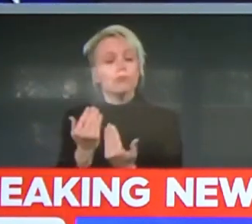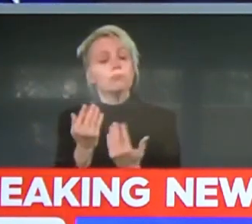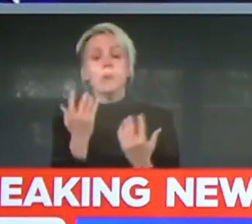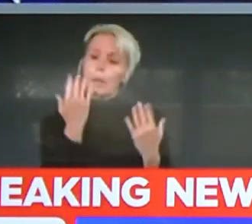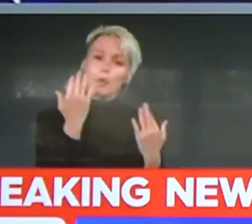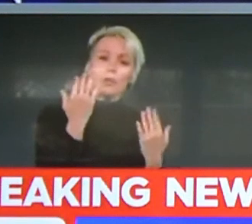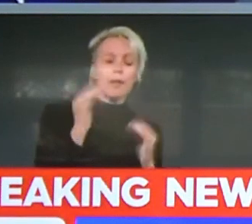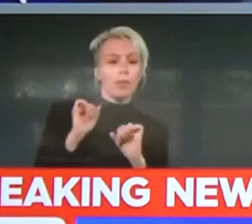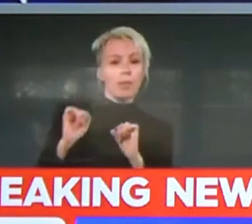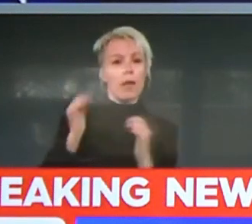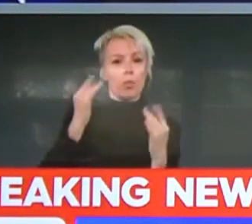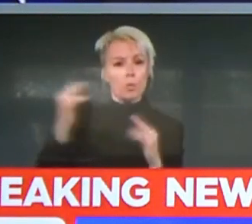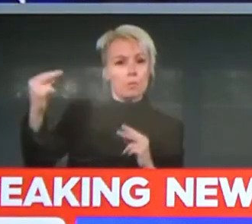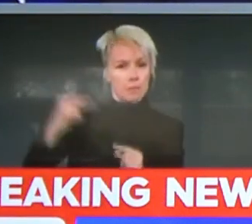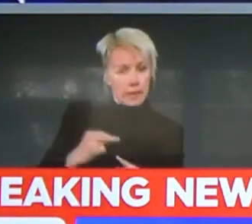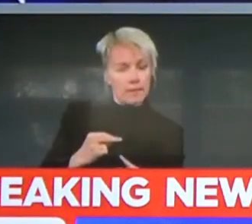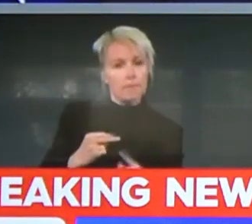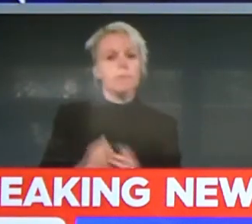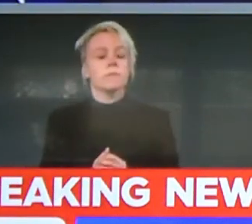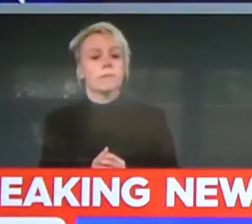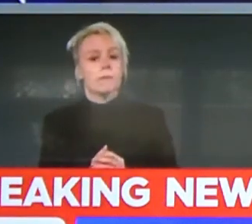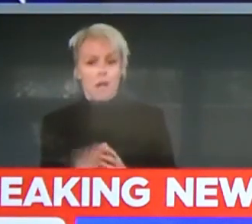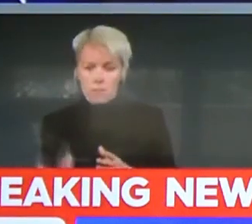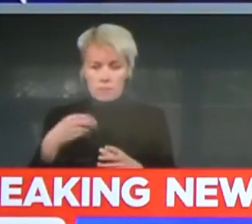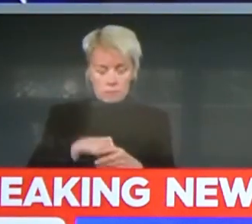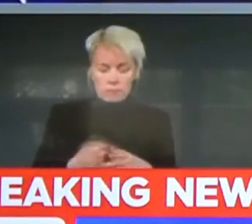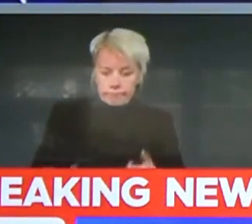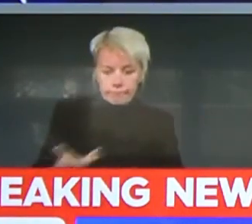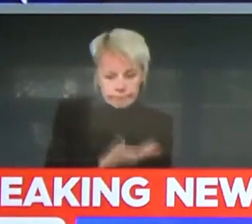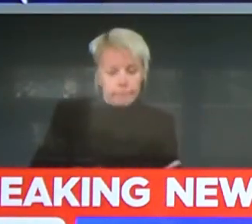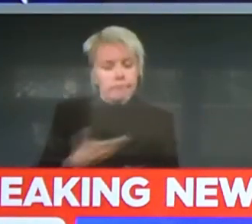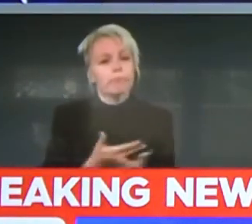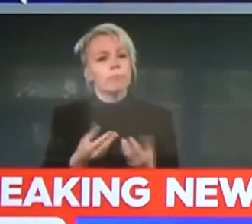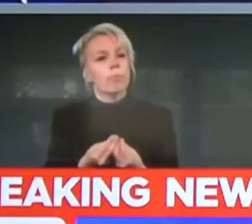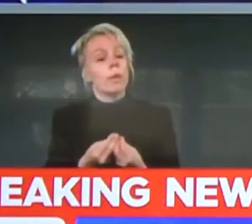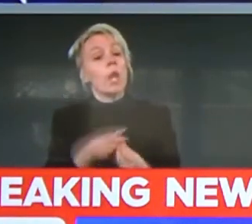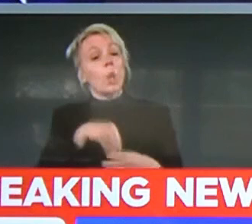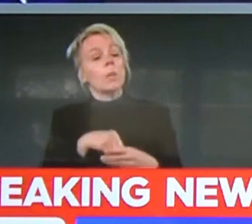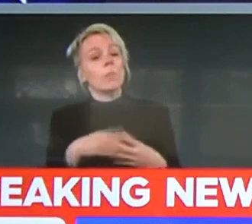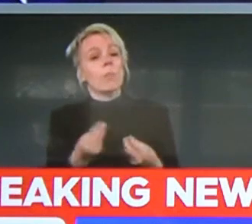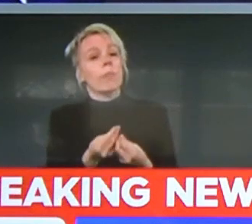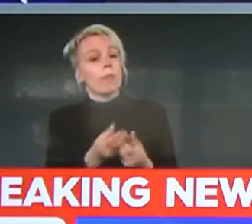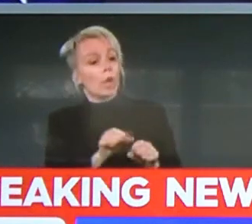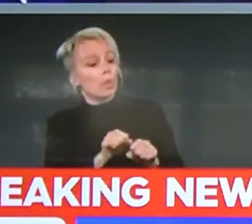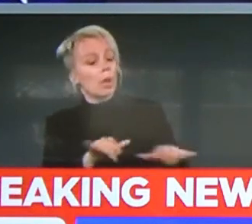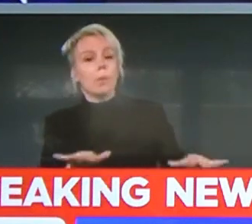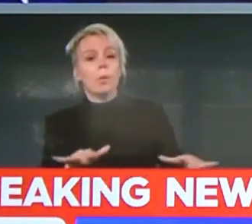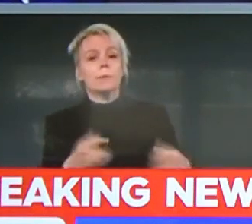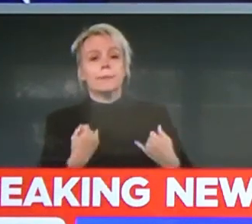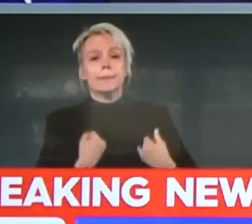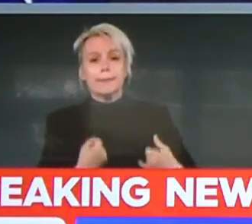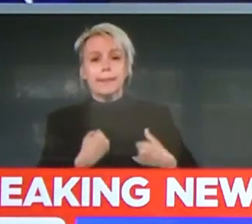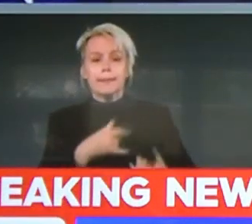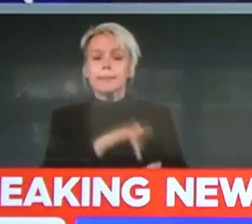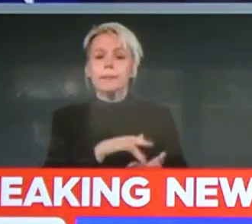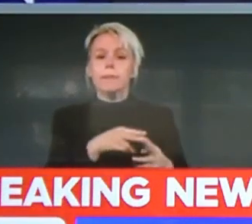large and complex process that we undertook with the Communicable Disease Network of Australia, which is the primary expert